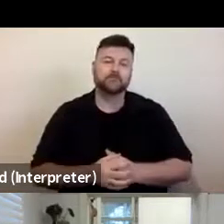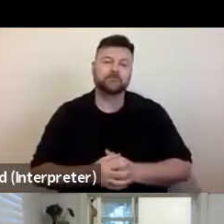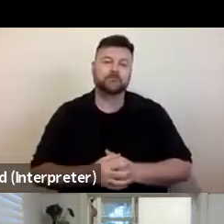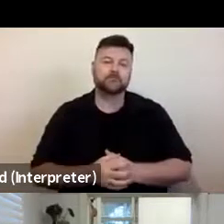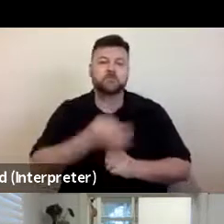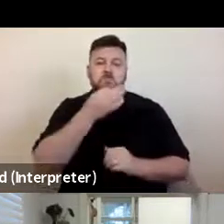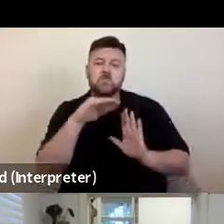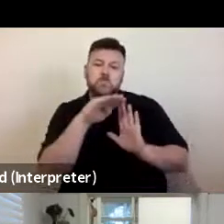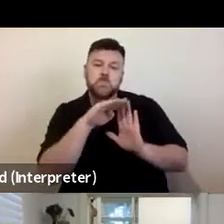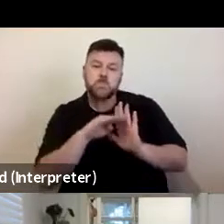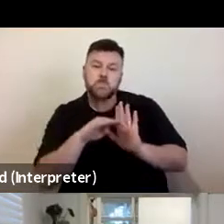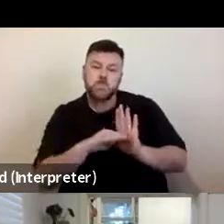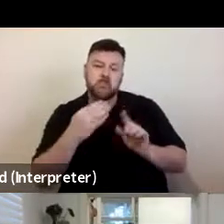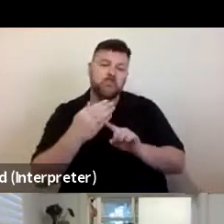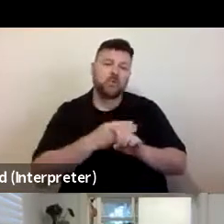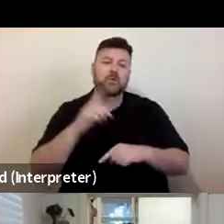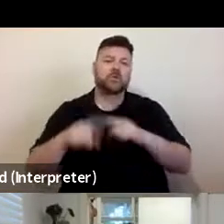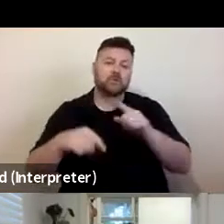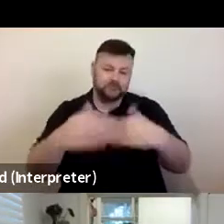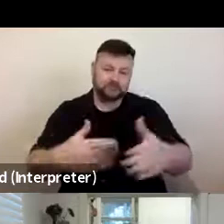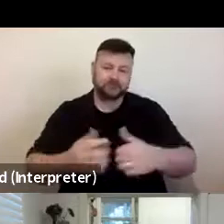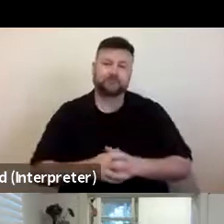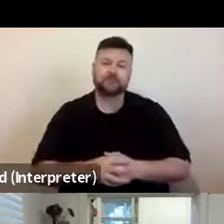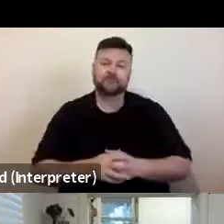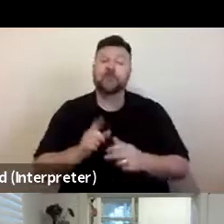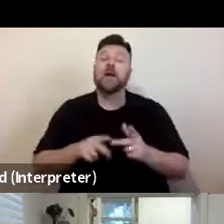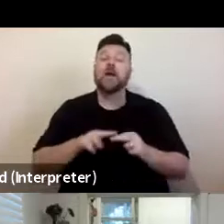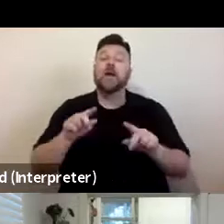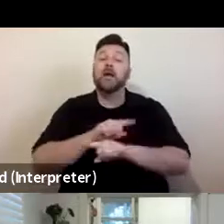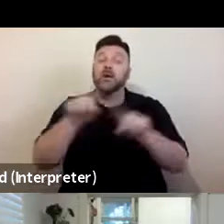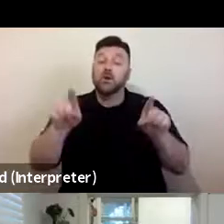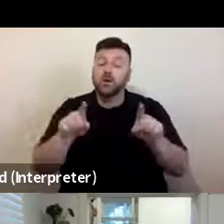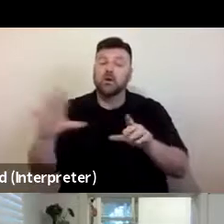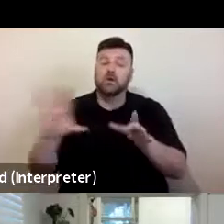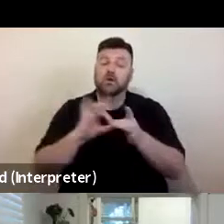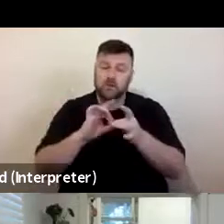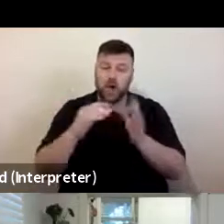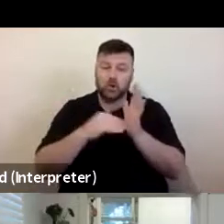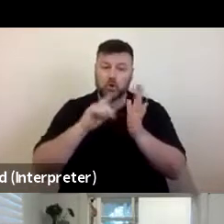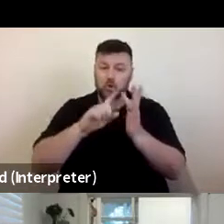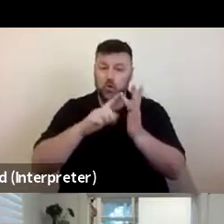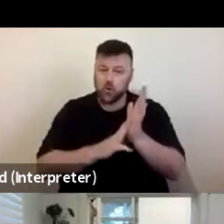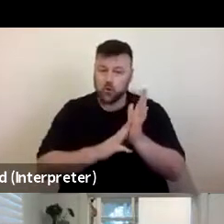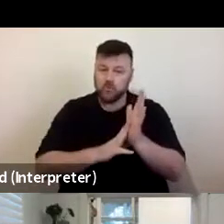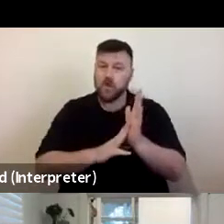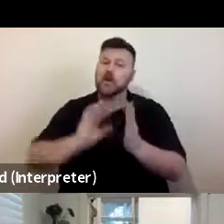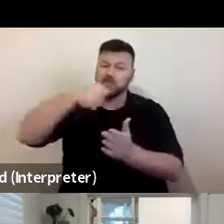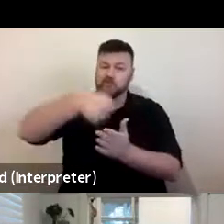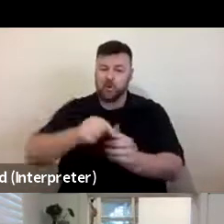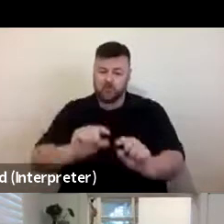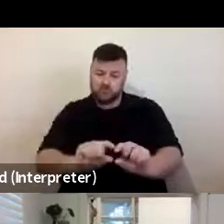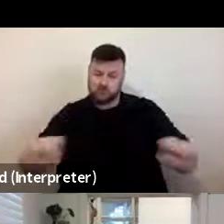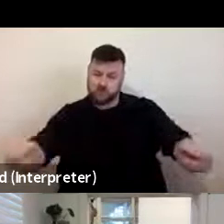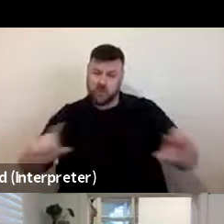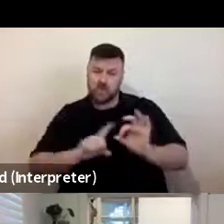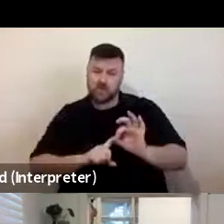we get into the session. So if you're joining us from Zoom, you have the Q&A box to send us your questions. And please, this session is